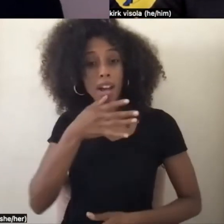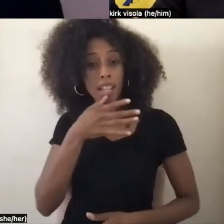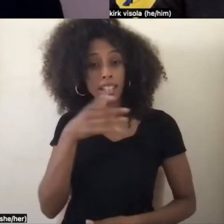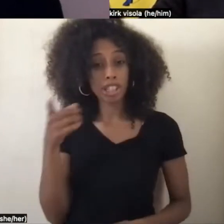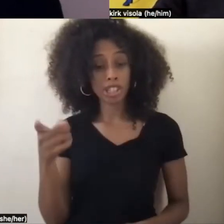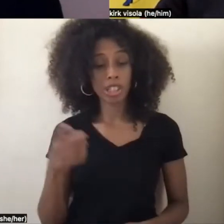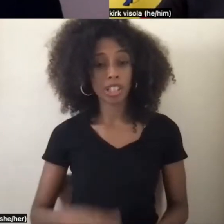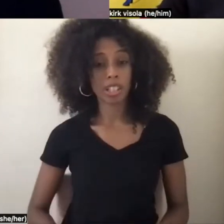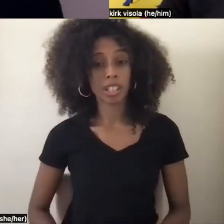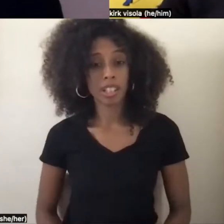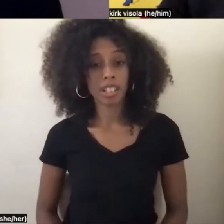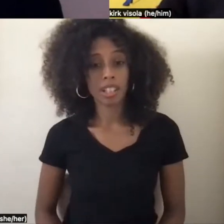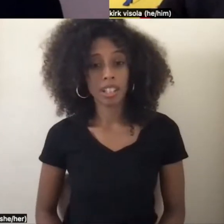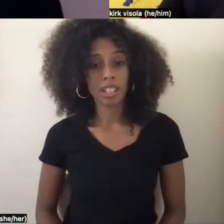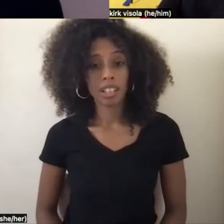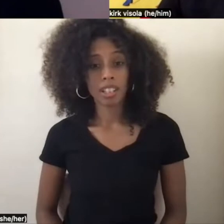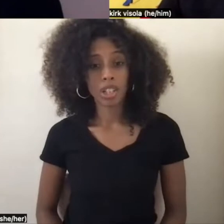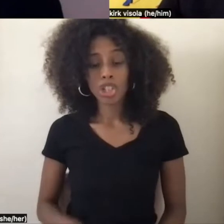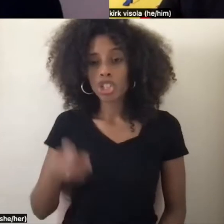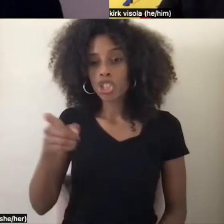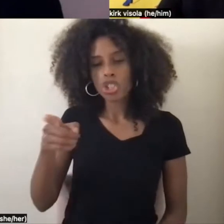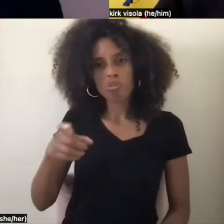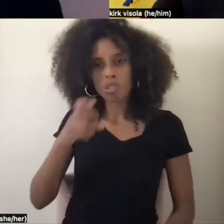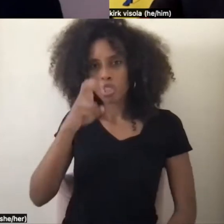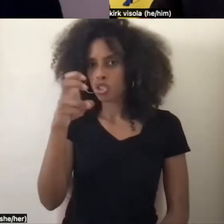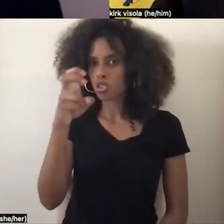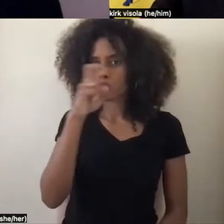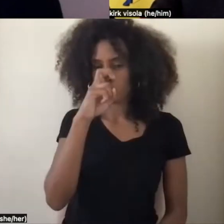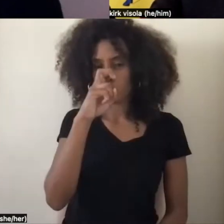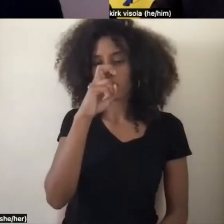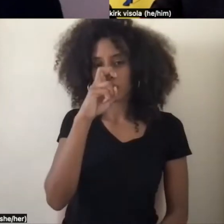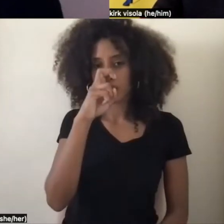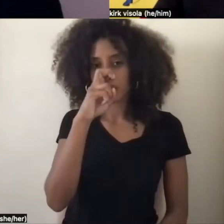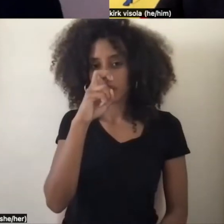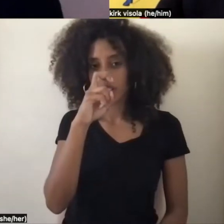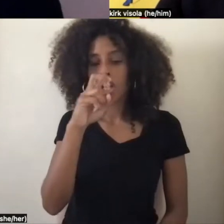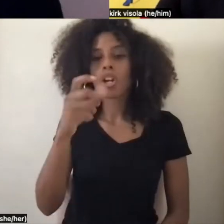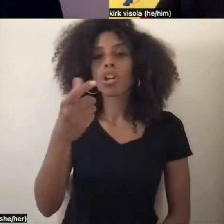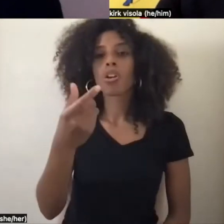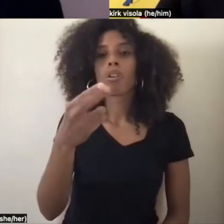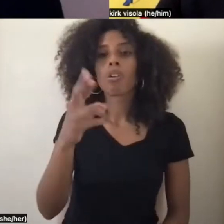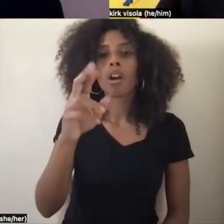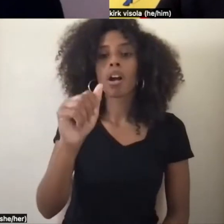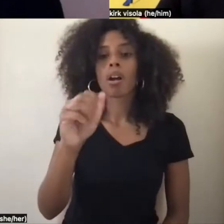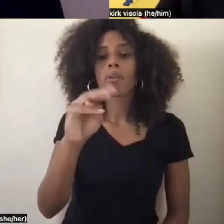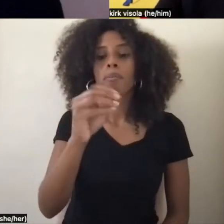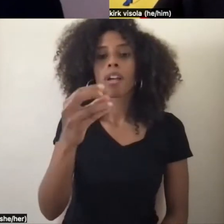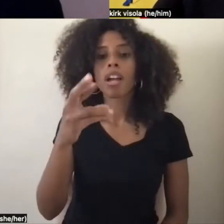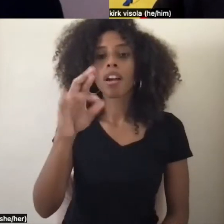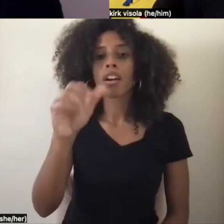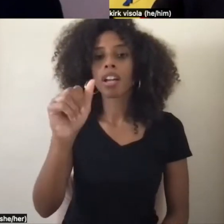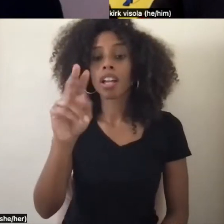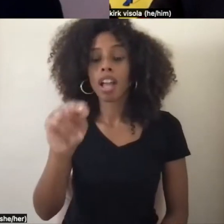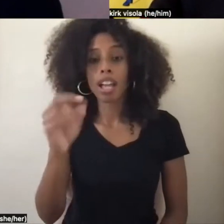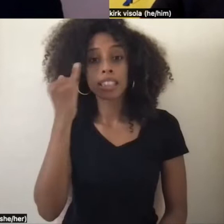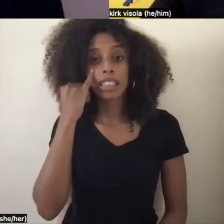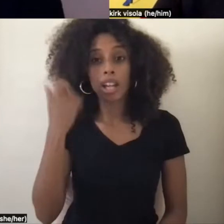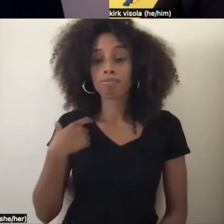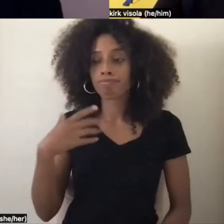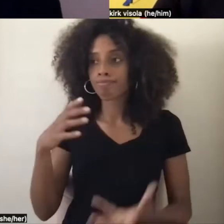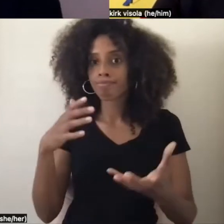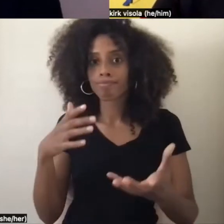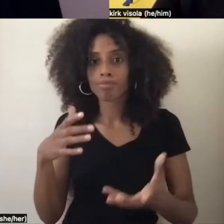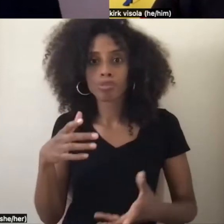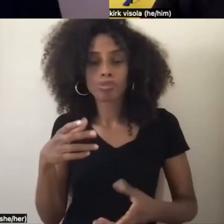a very strict grammarian, right? She would get on us if we used improper language. She would let us